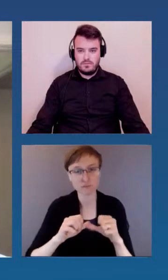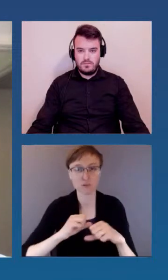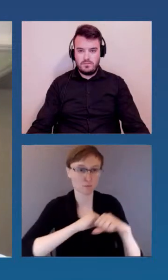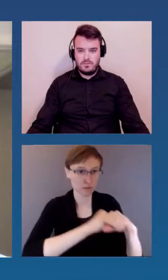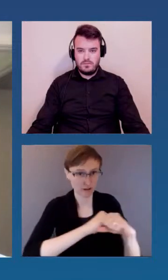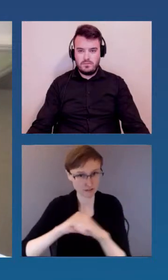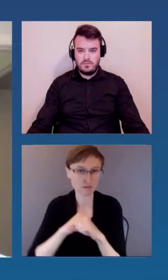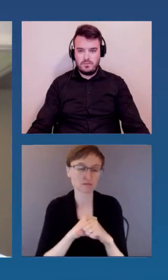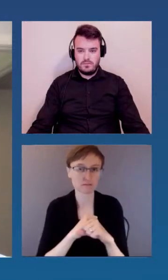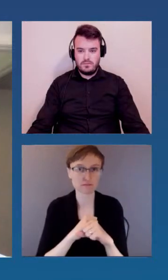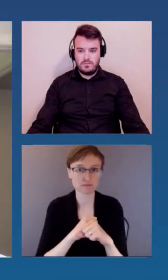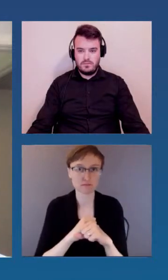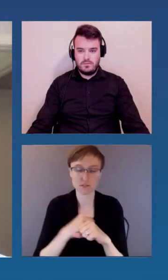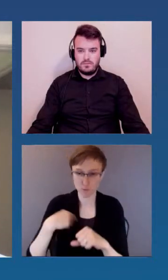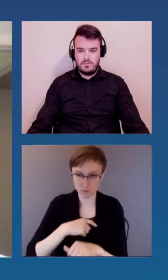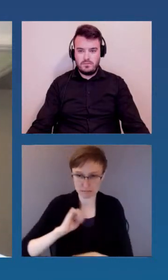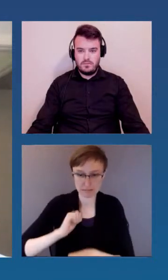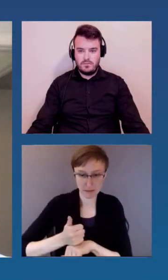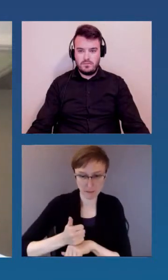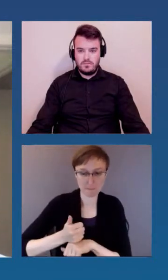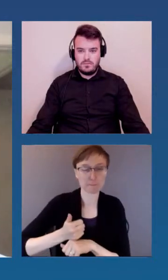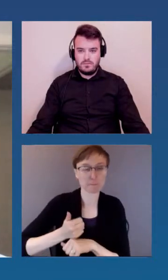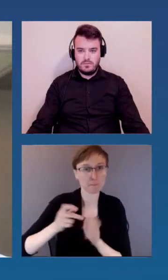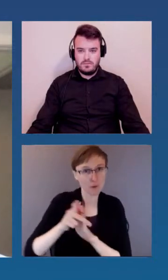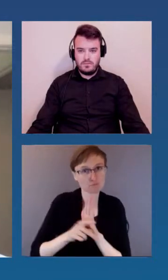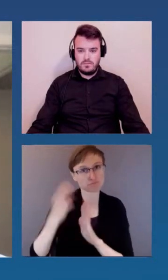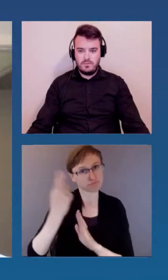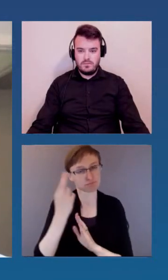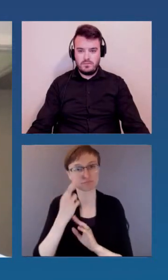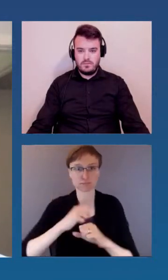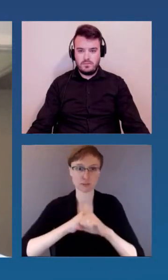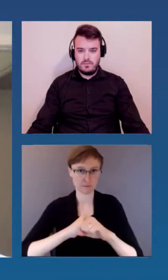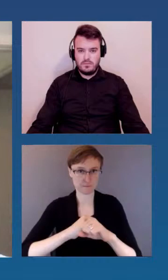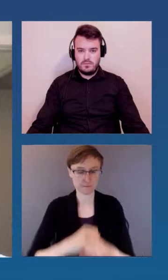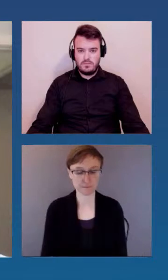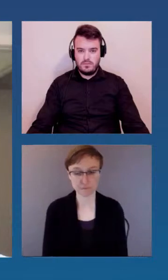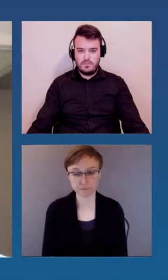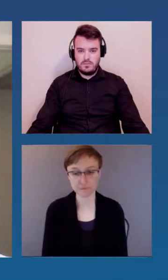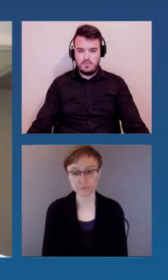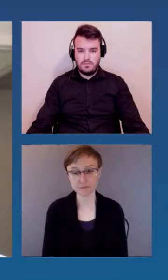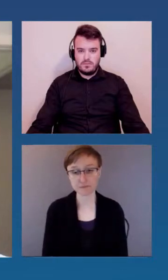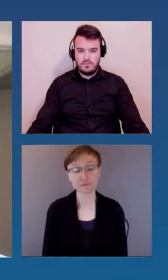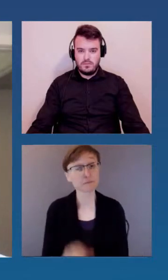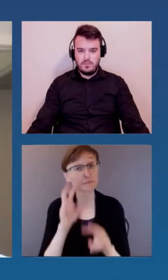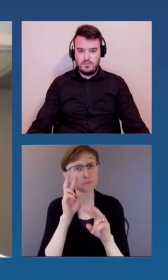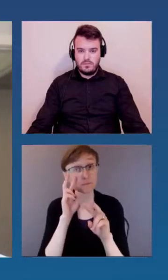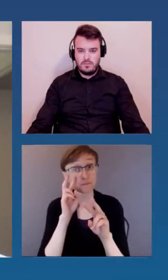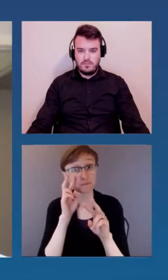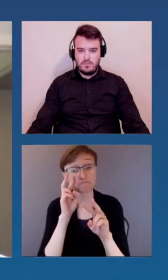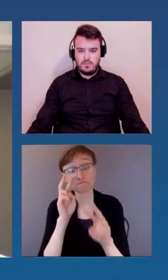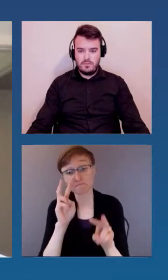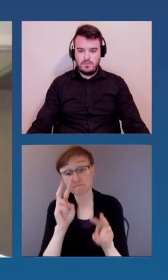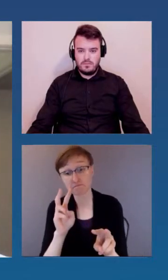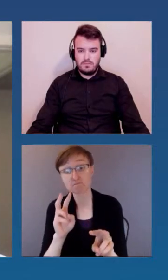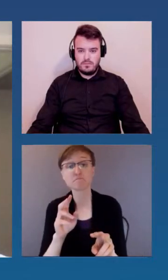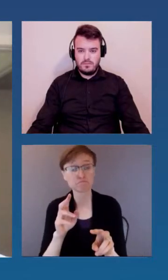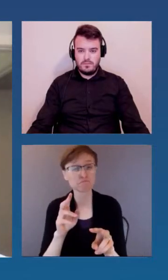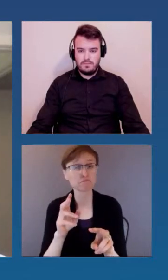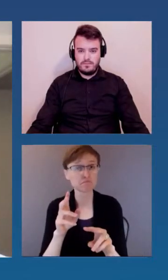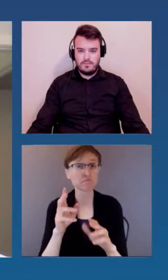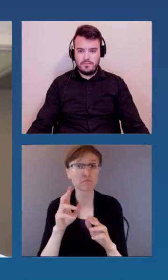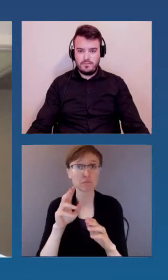to ensure that all recommended safety protocols are followed. And if you'll allow me, I'd like to give a shout out to the people on the front